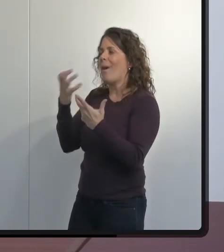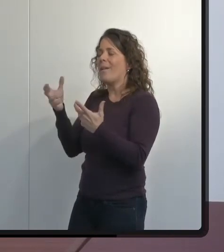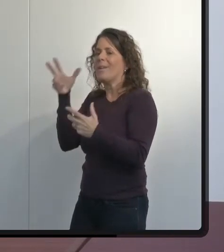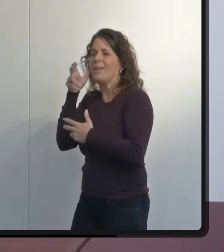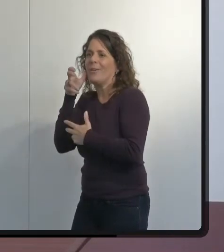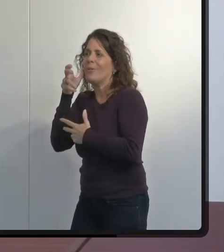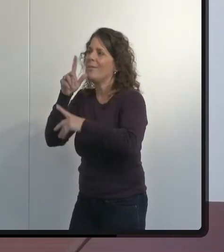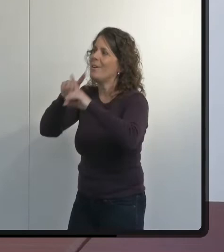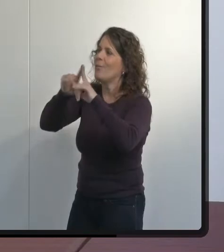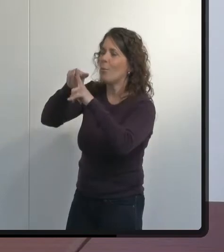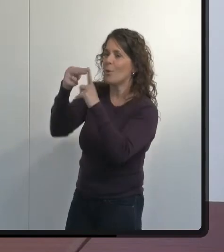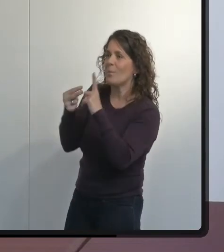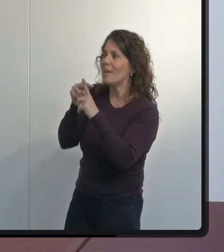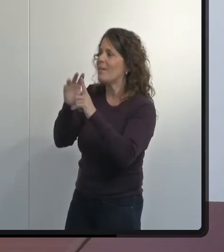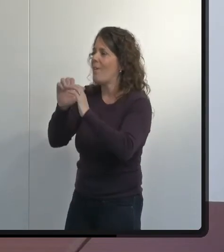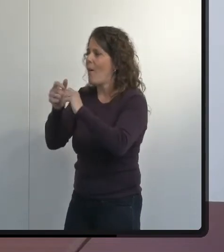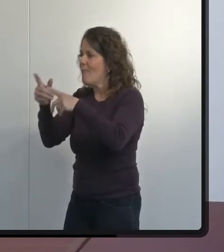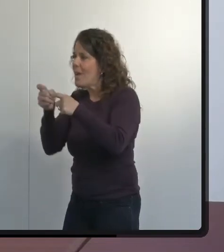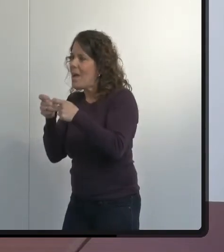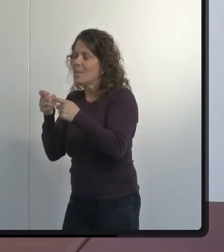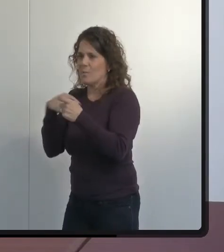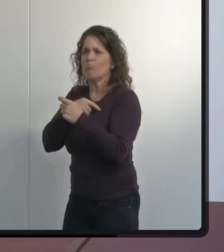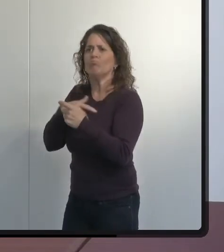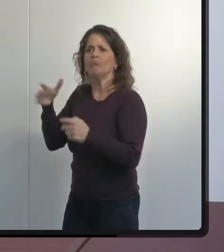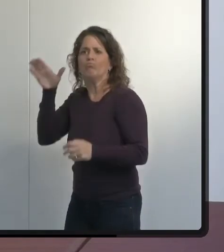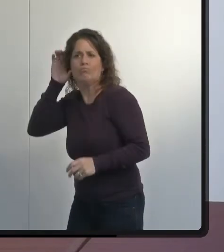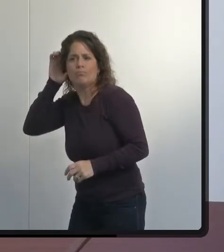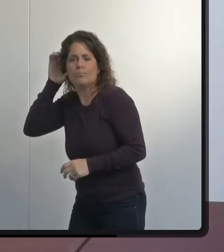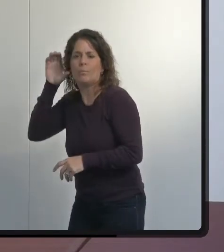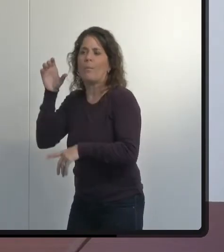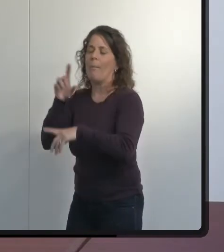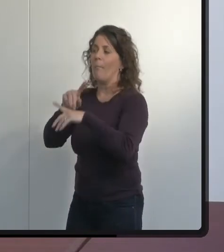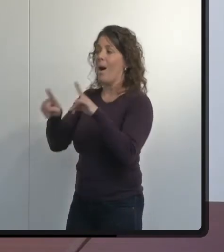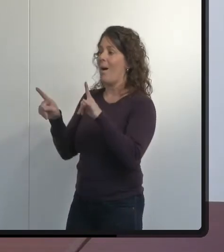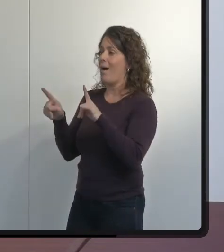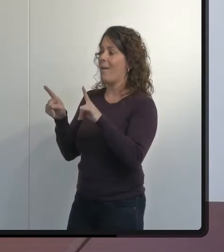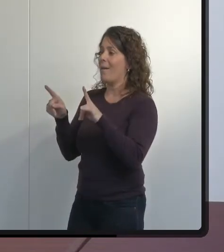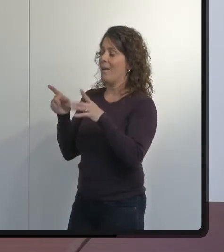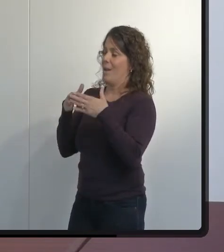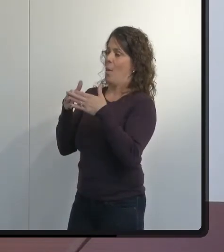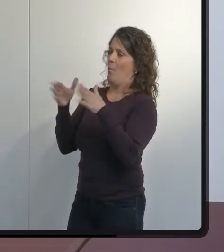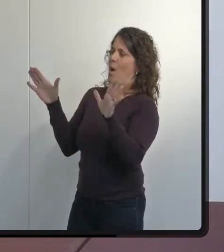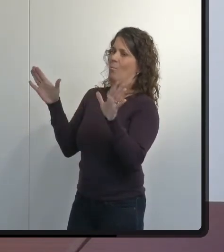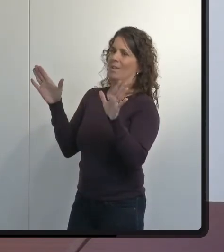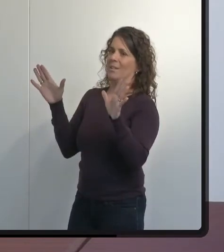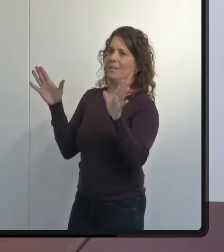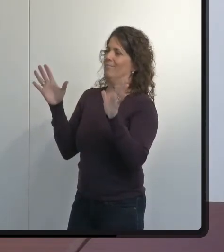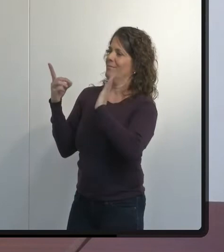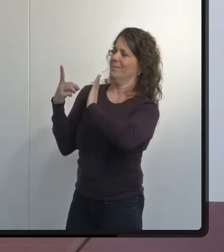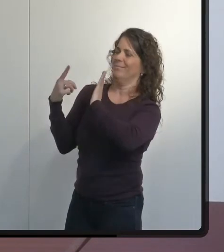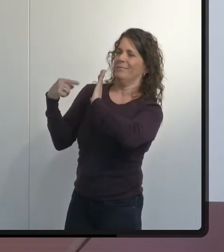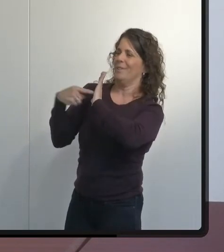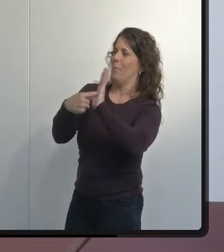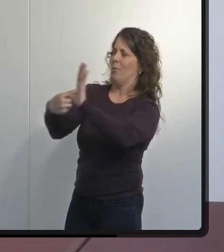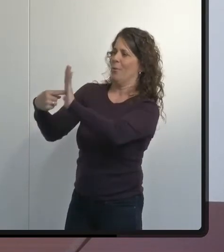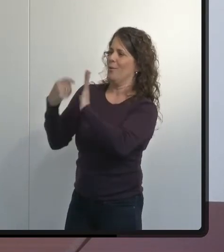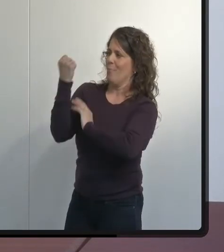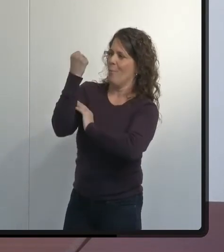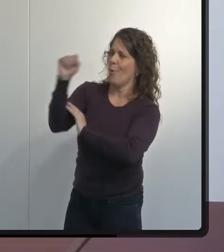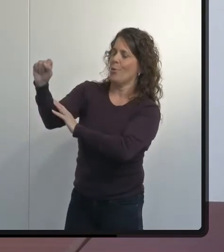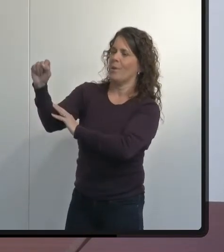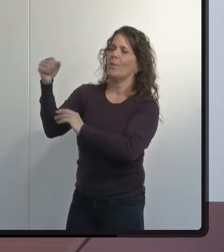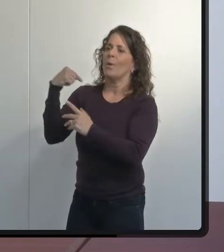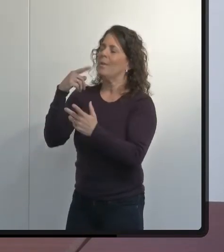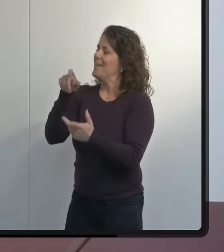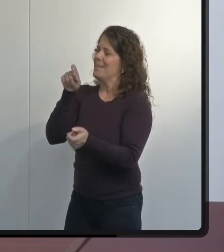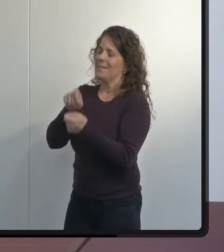that should be done and how fast that should be done. That's absolutely appropriate. But a public demonstration involving a lot of people is exactly what we do not want to